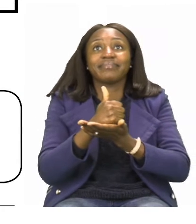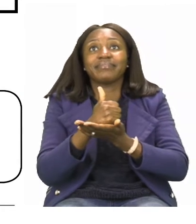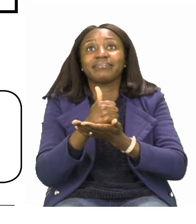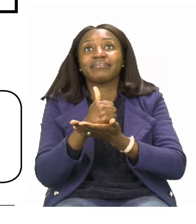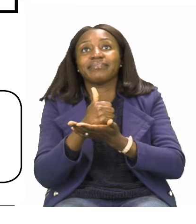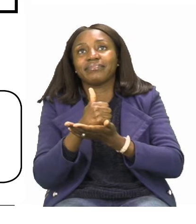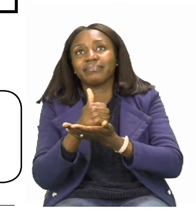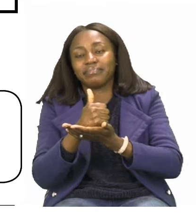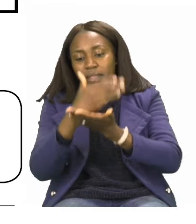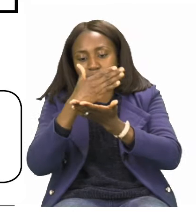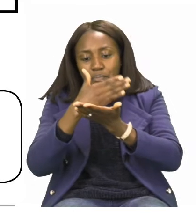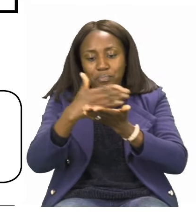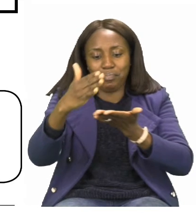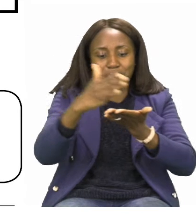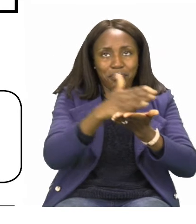clean up,